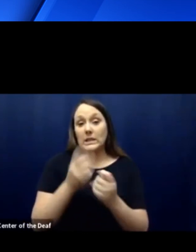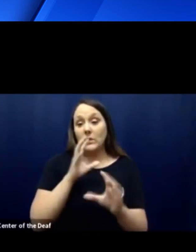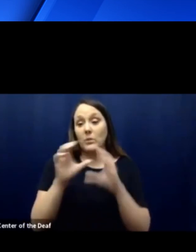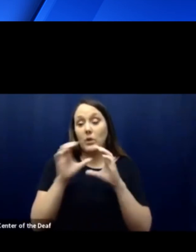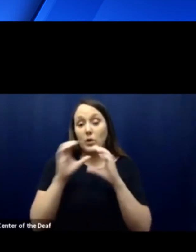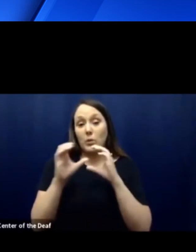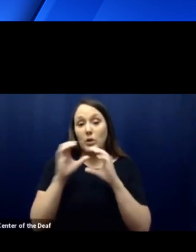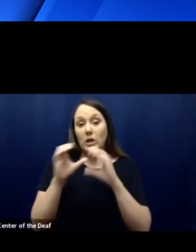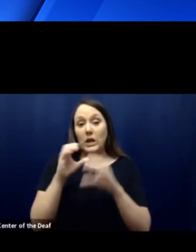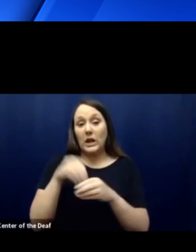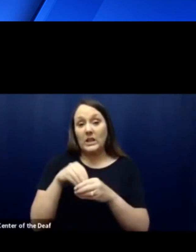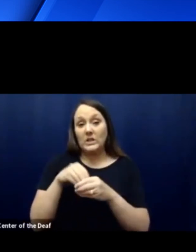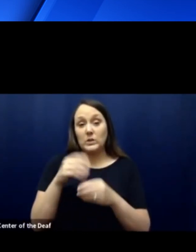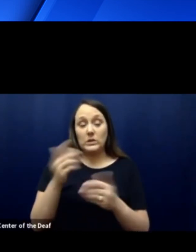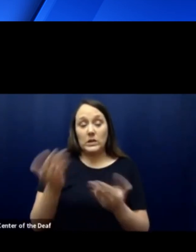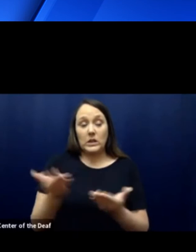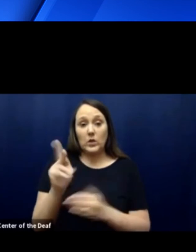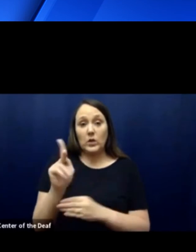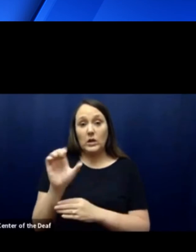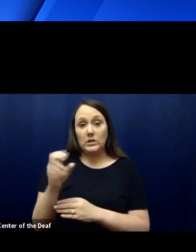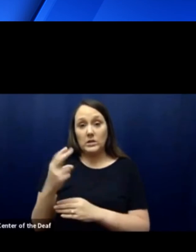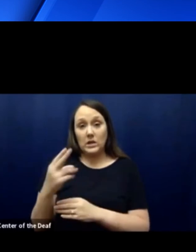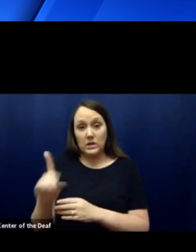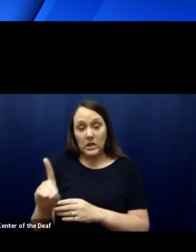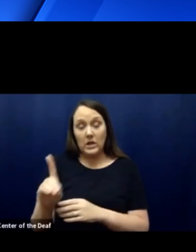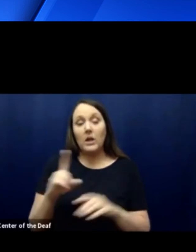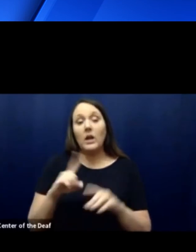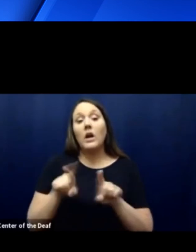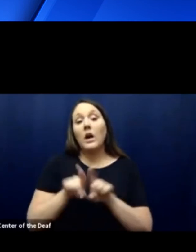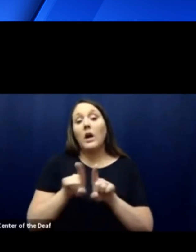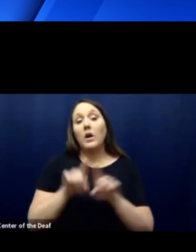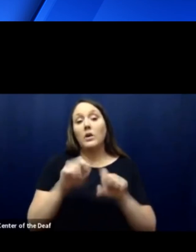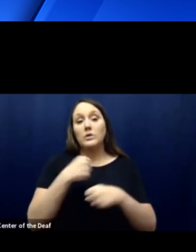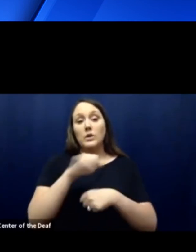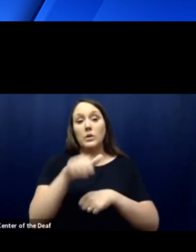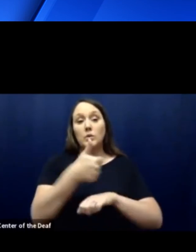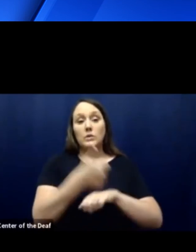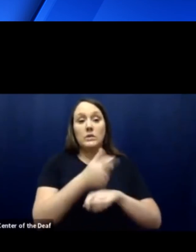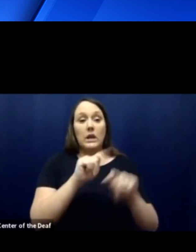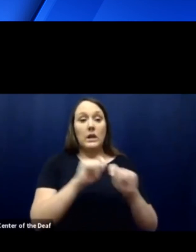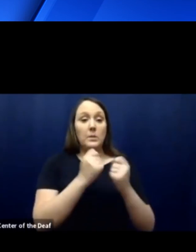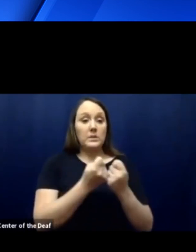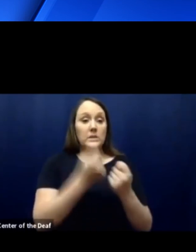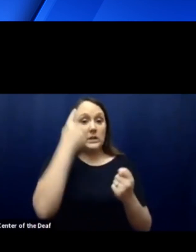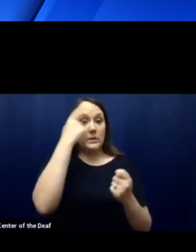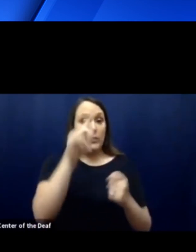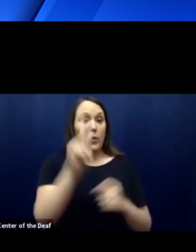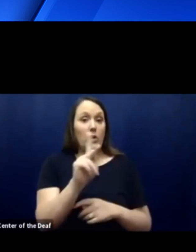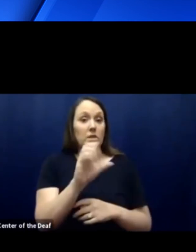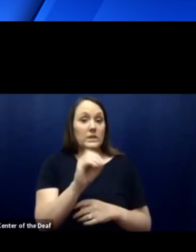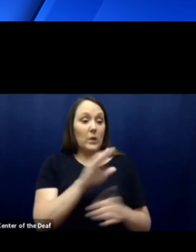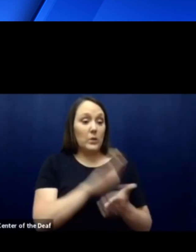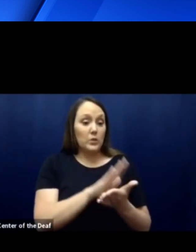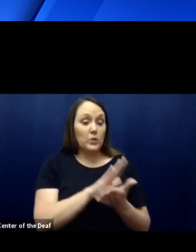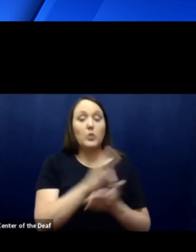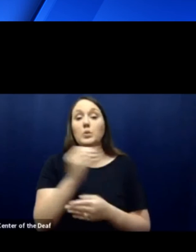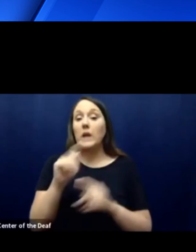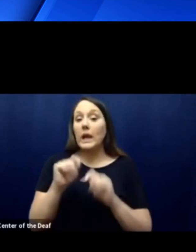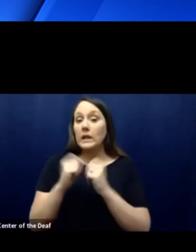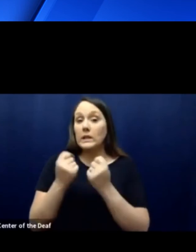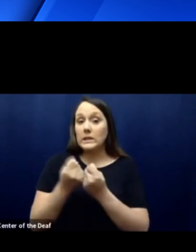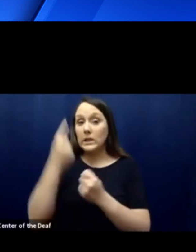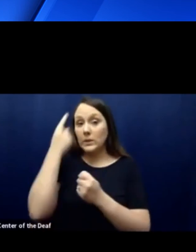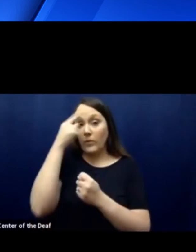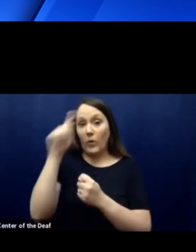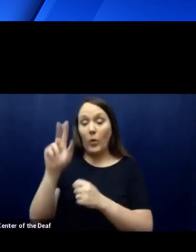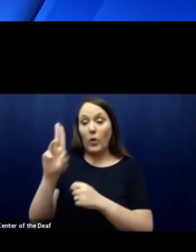communicate internally here at Knox County Health Department, but we've also created a Teams group for Knox County Schools and a Teams group for